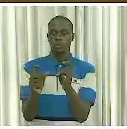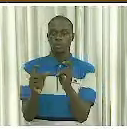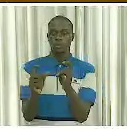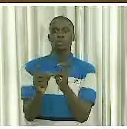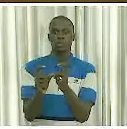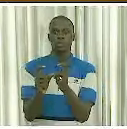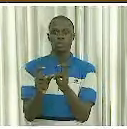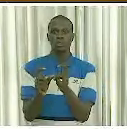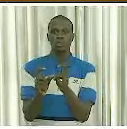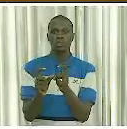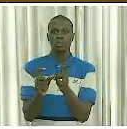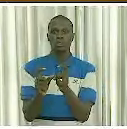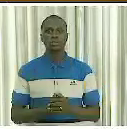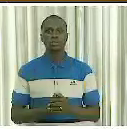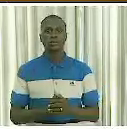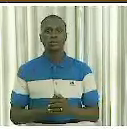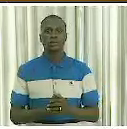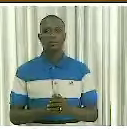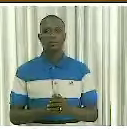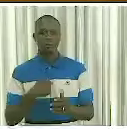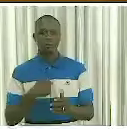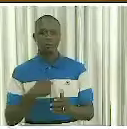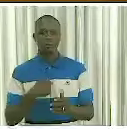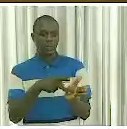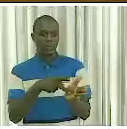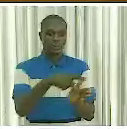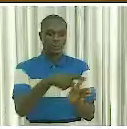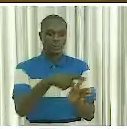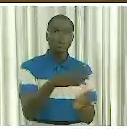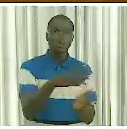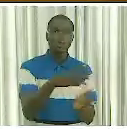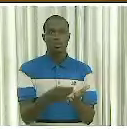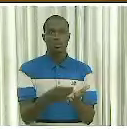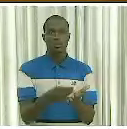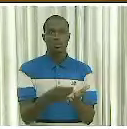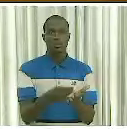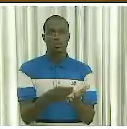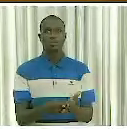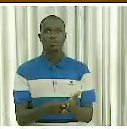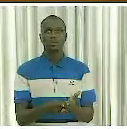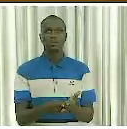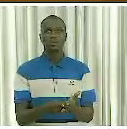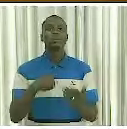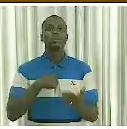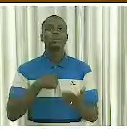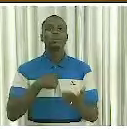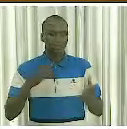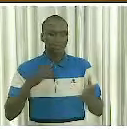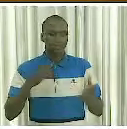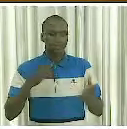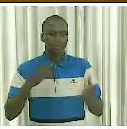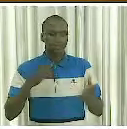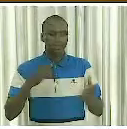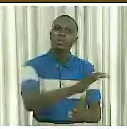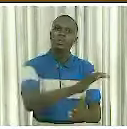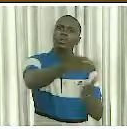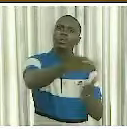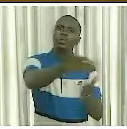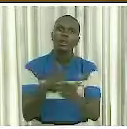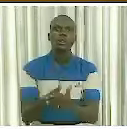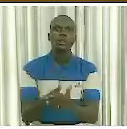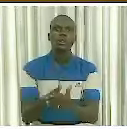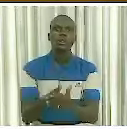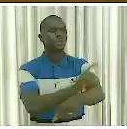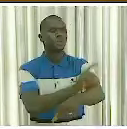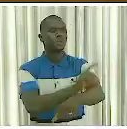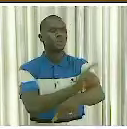for your actual card. I pay the fees, and so one for uses platform for ask the people of this